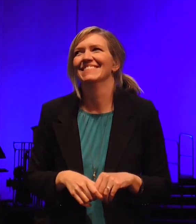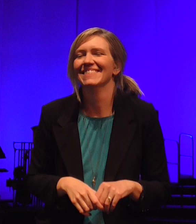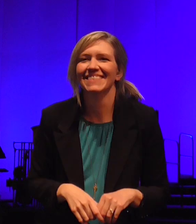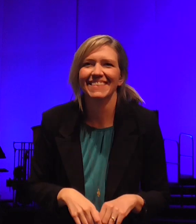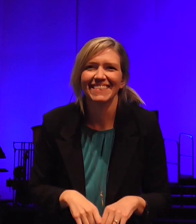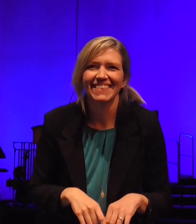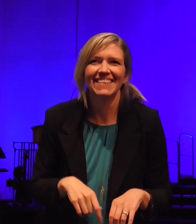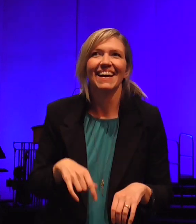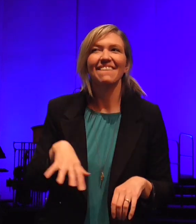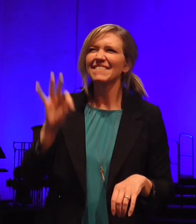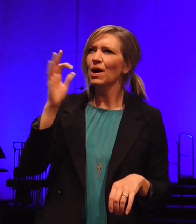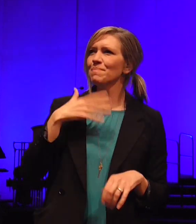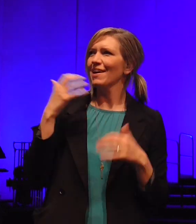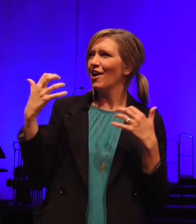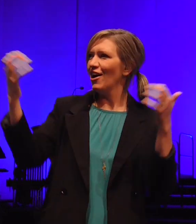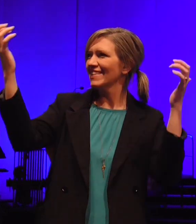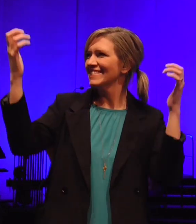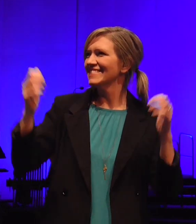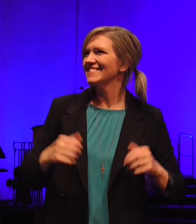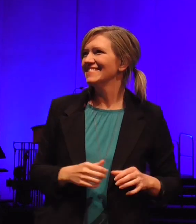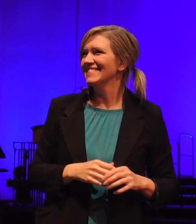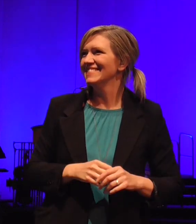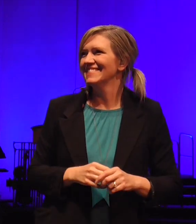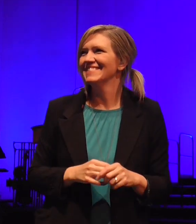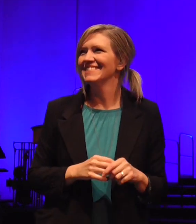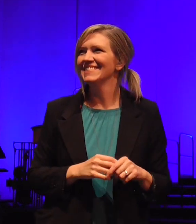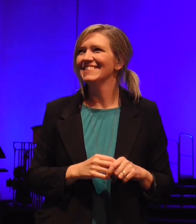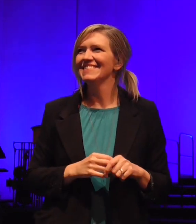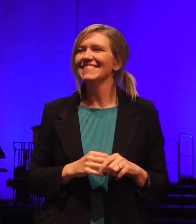I found my audience, finally.